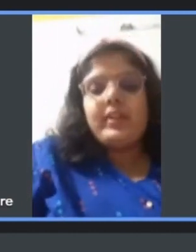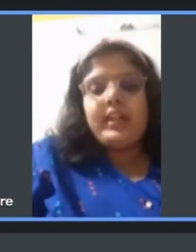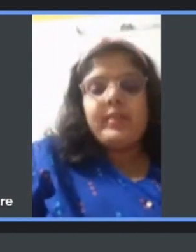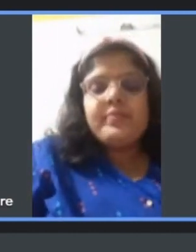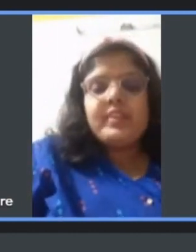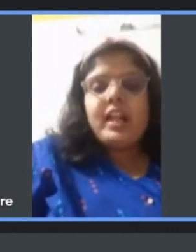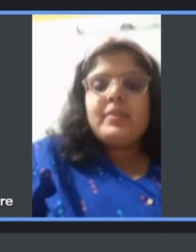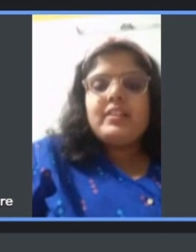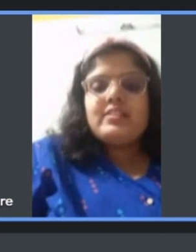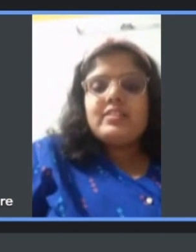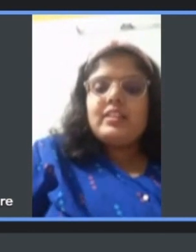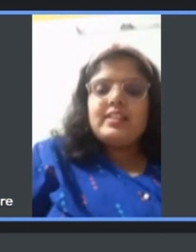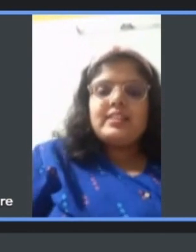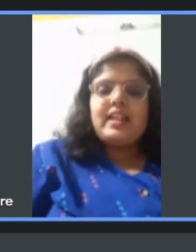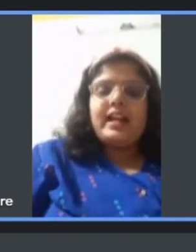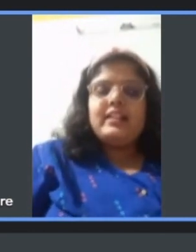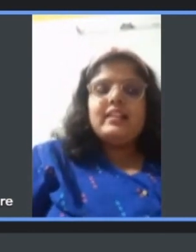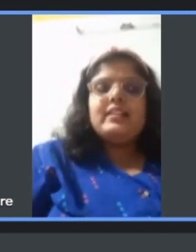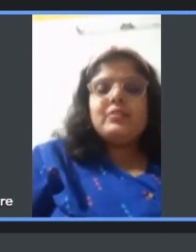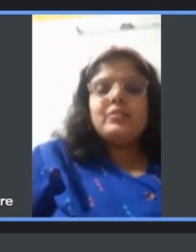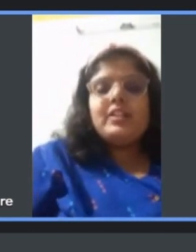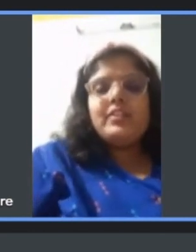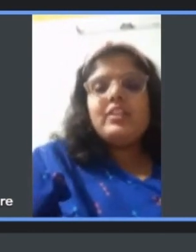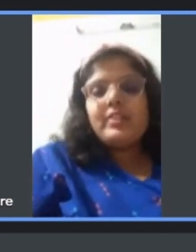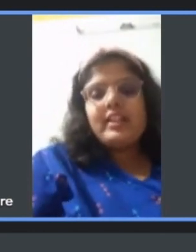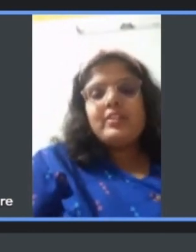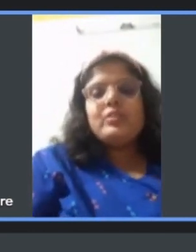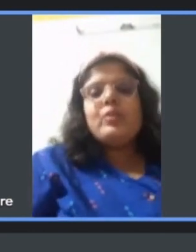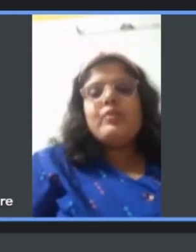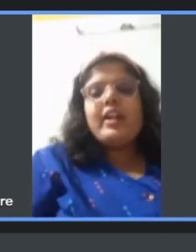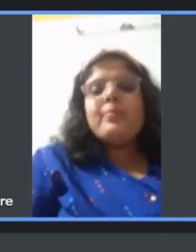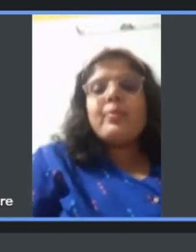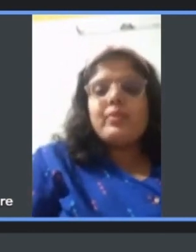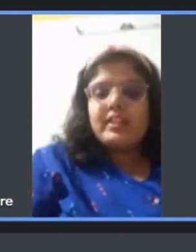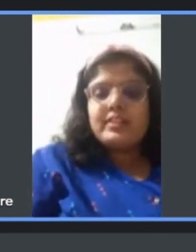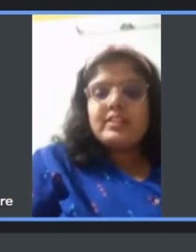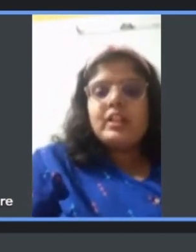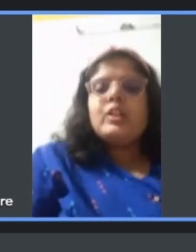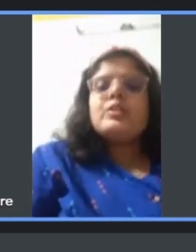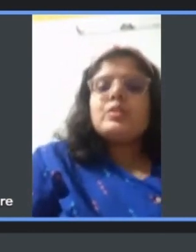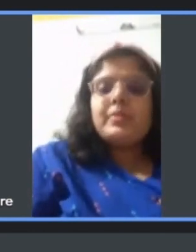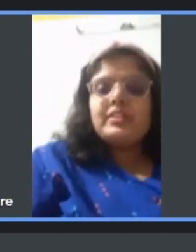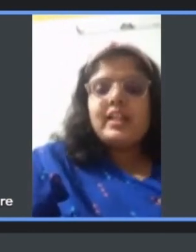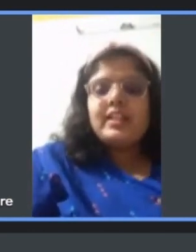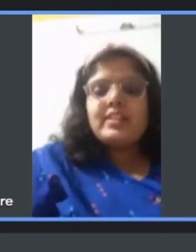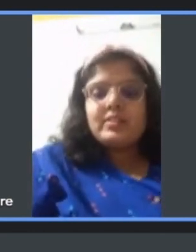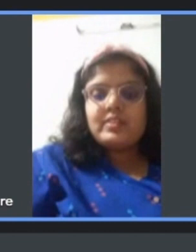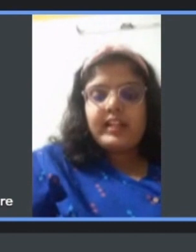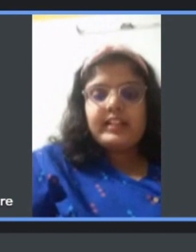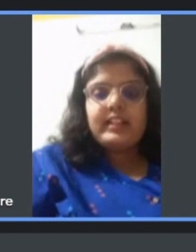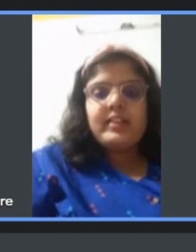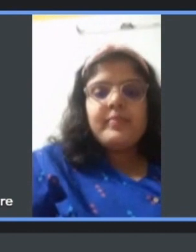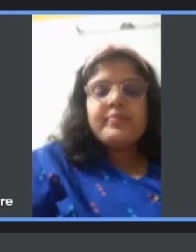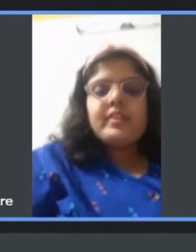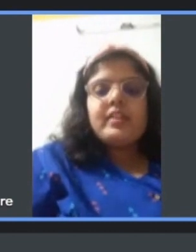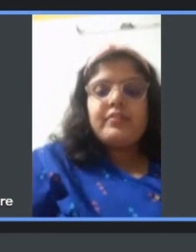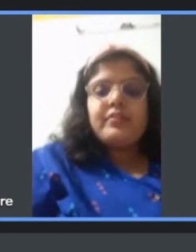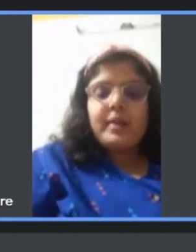different way. I mean, that's really sad that even today, though we have progressed so much as a